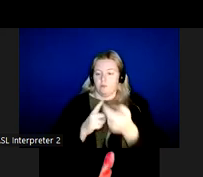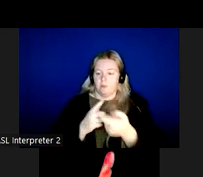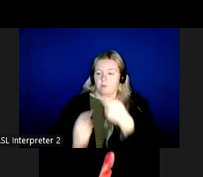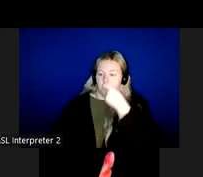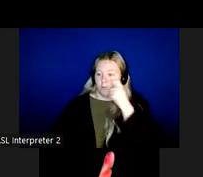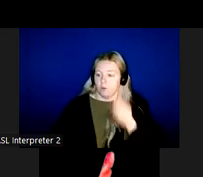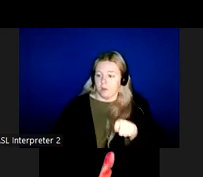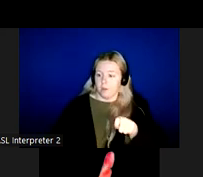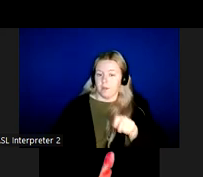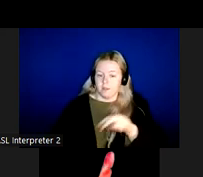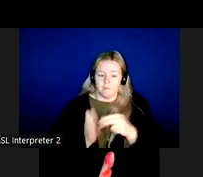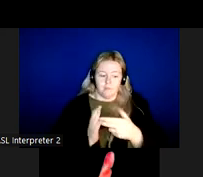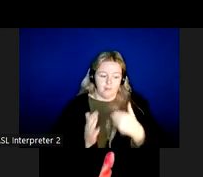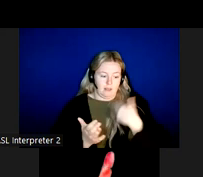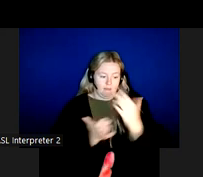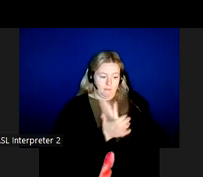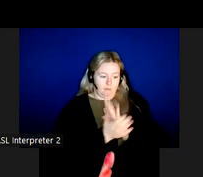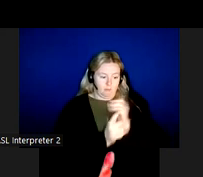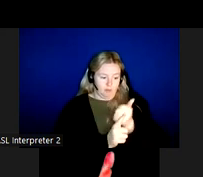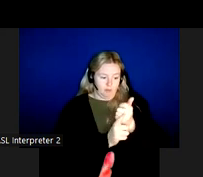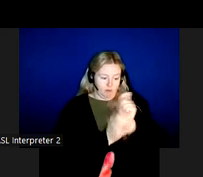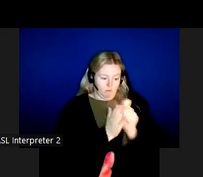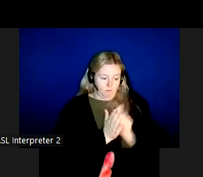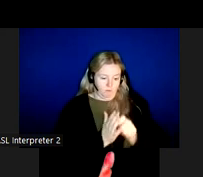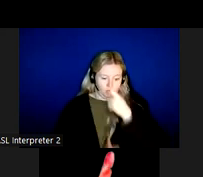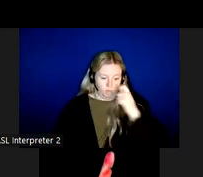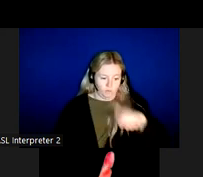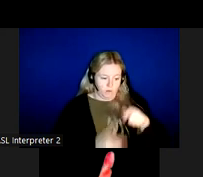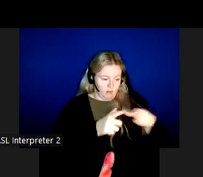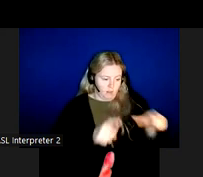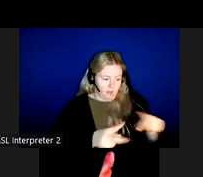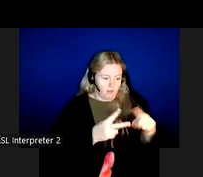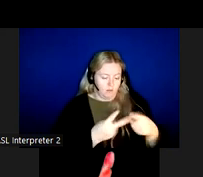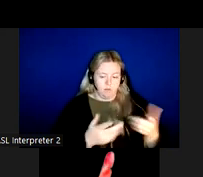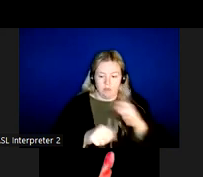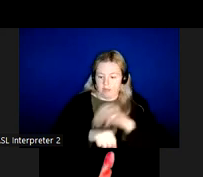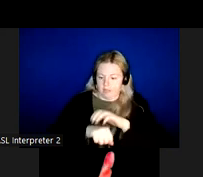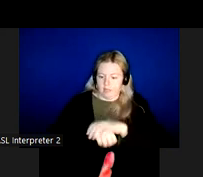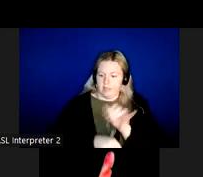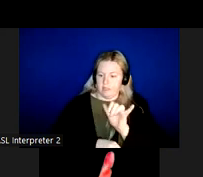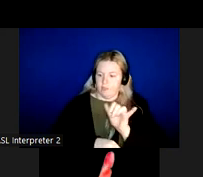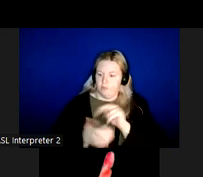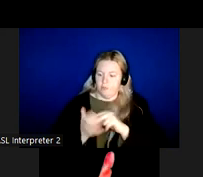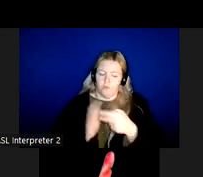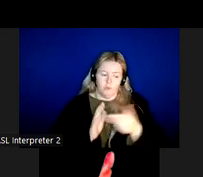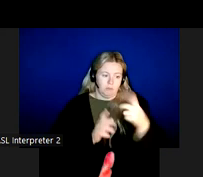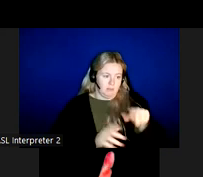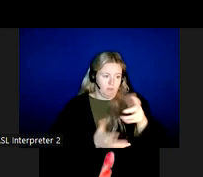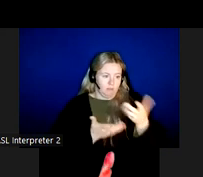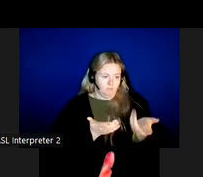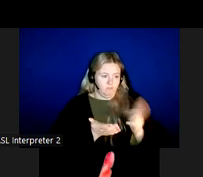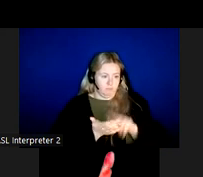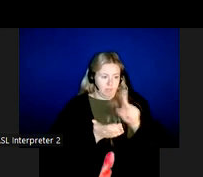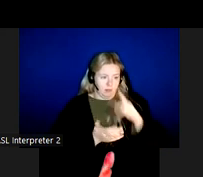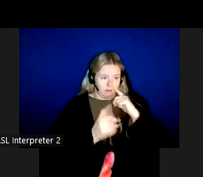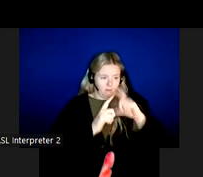then we have Ukrainian as well as the English there, so that when you're signing up for a library card, it's quite an easy and,